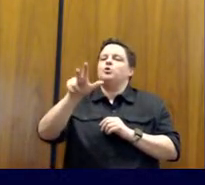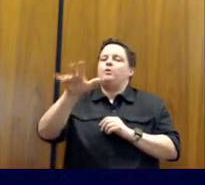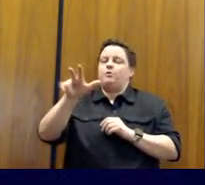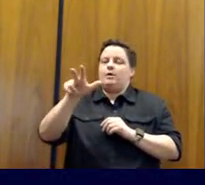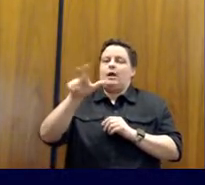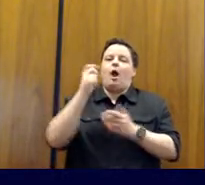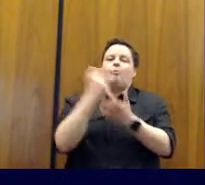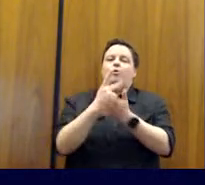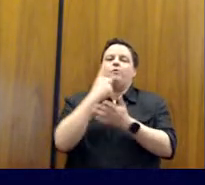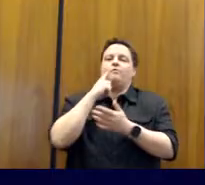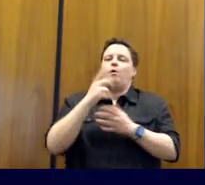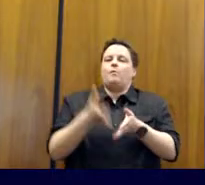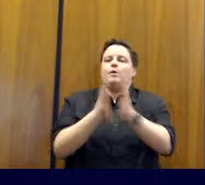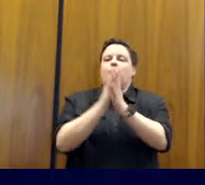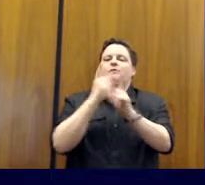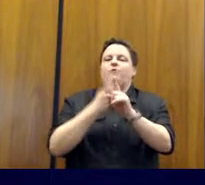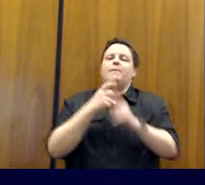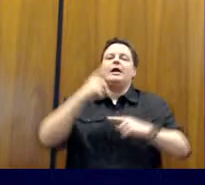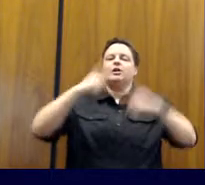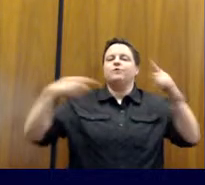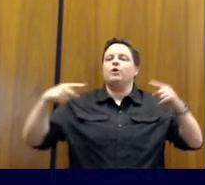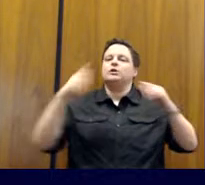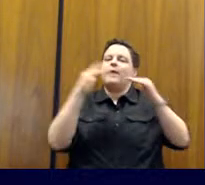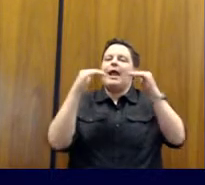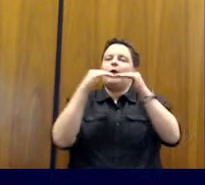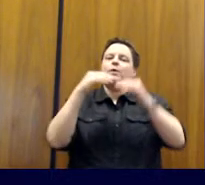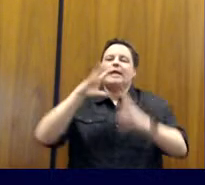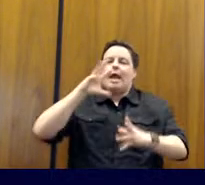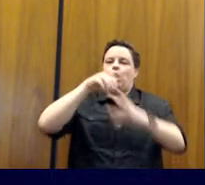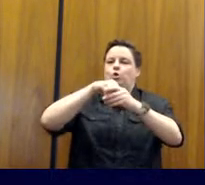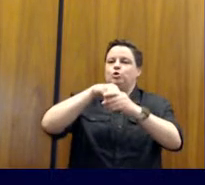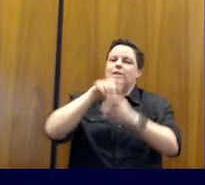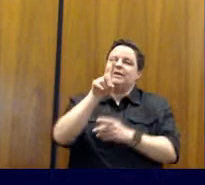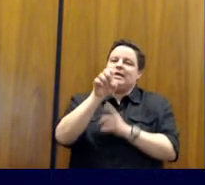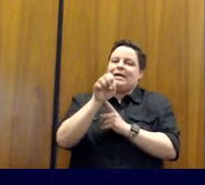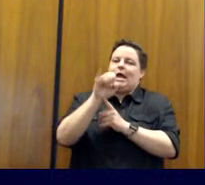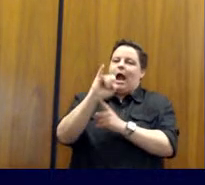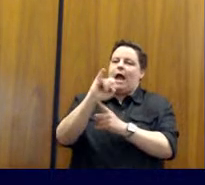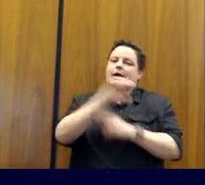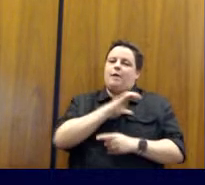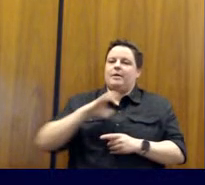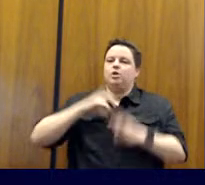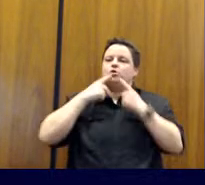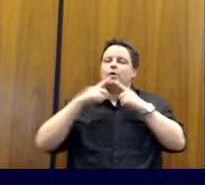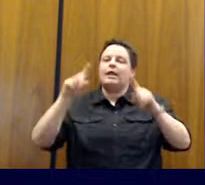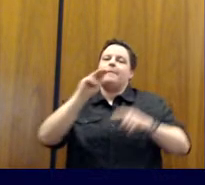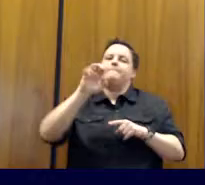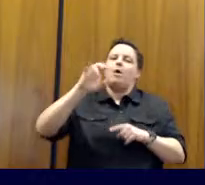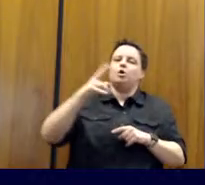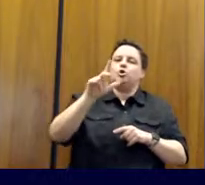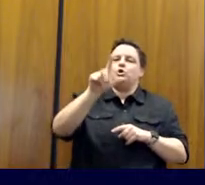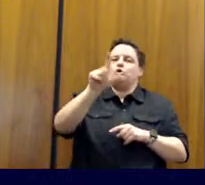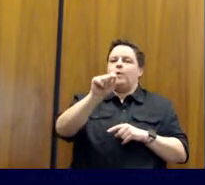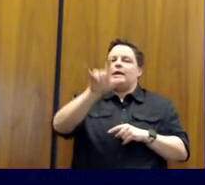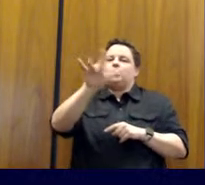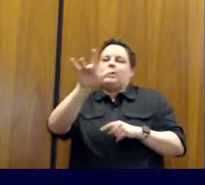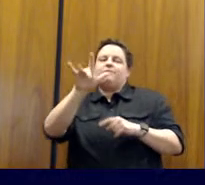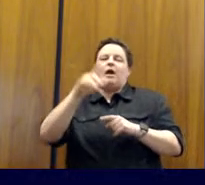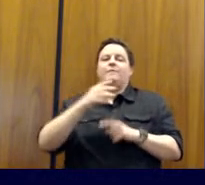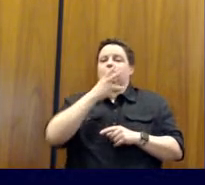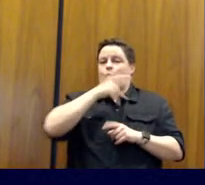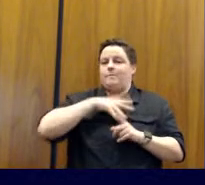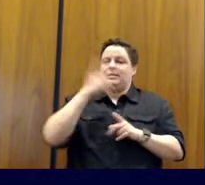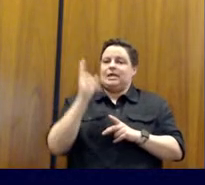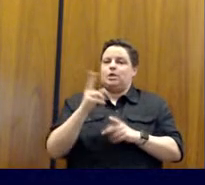2025-1223, approval of a request from the Diversity, Equity, and Inclusion Commission to declare March 2025 as Women's History Month in Genesee